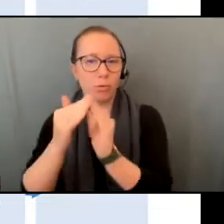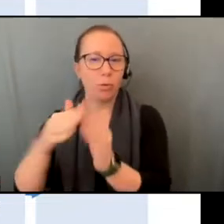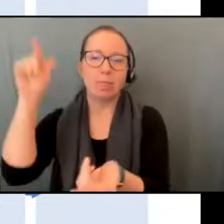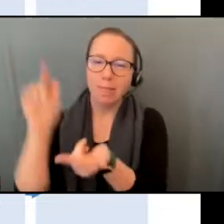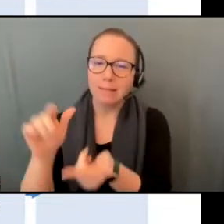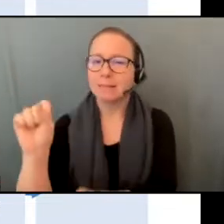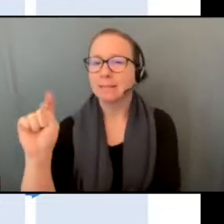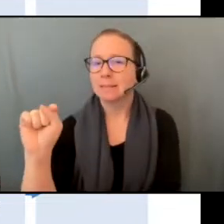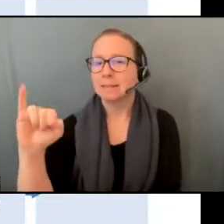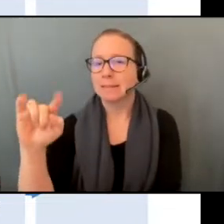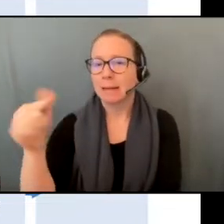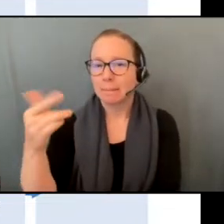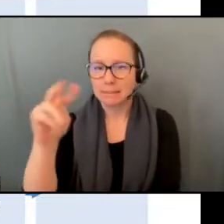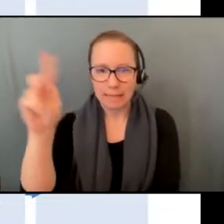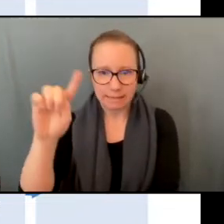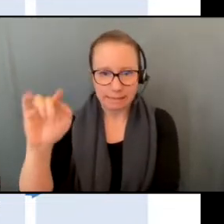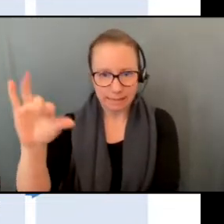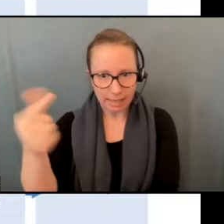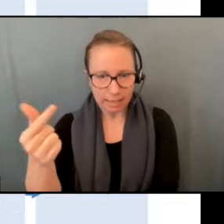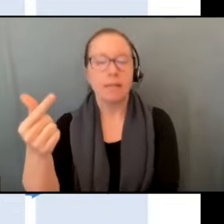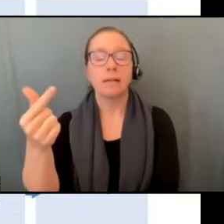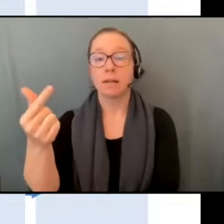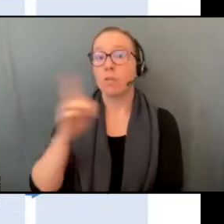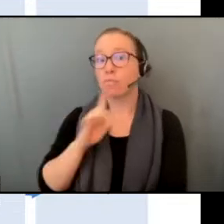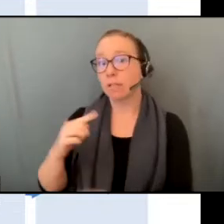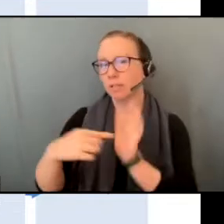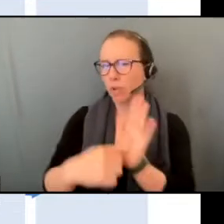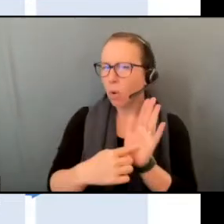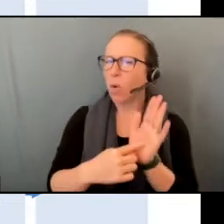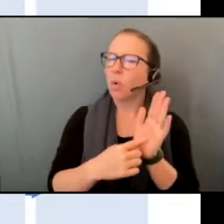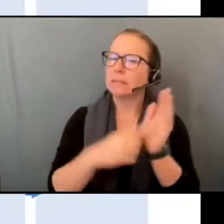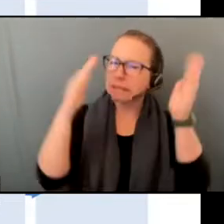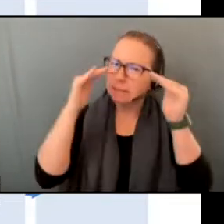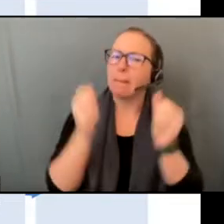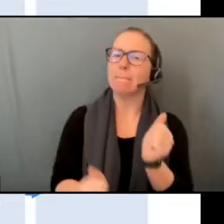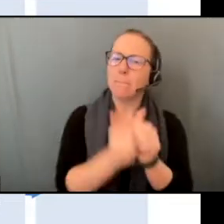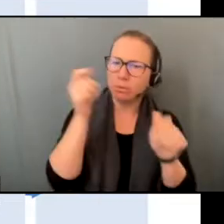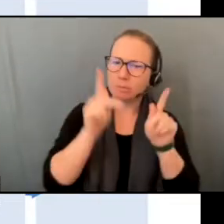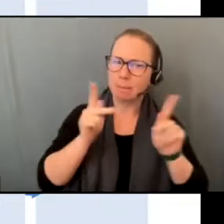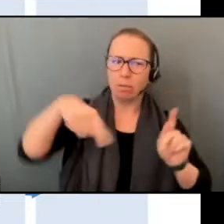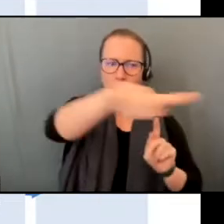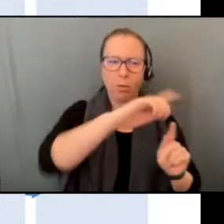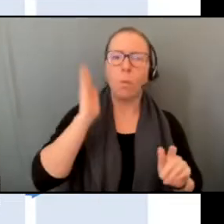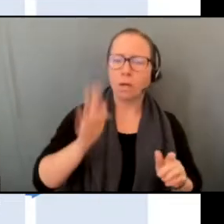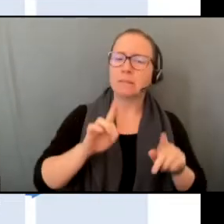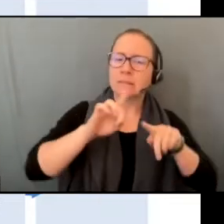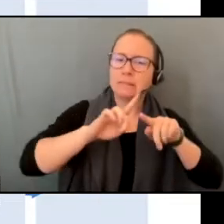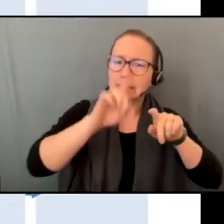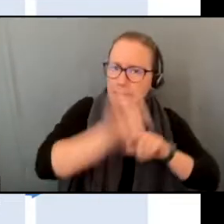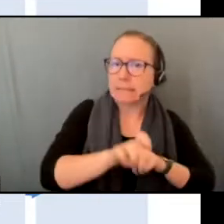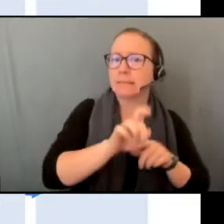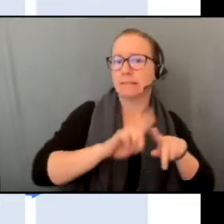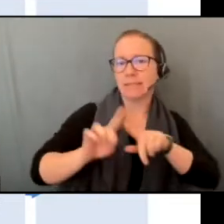recognize that actually it's expected that most people will need various levels of support and different types of support throughout